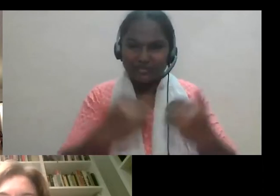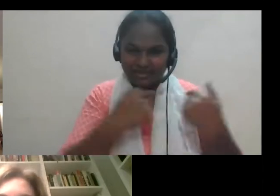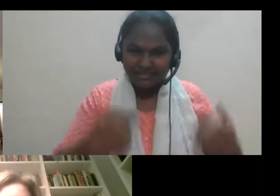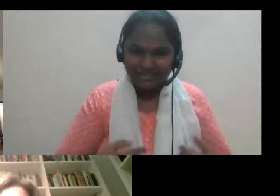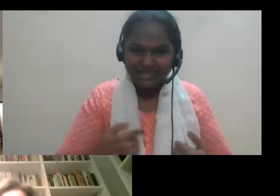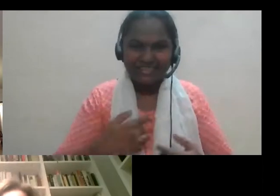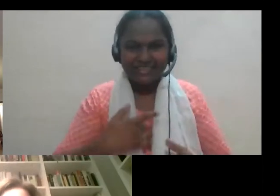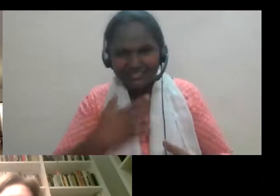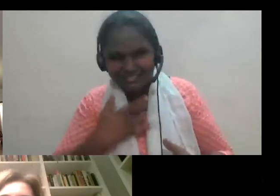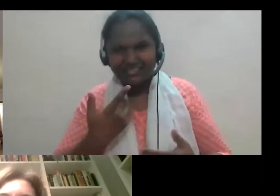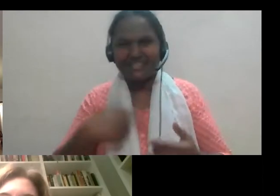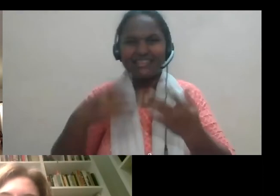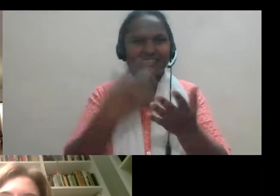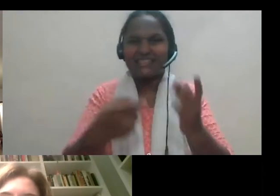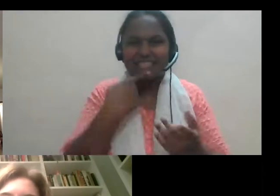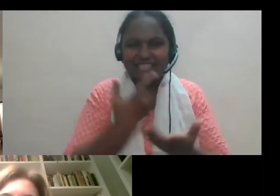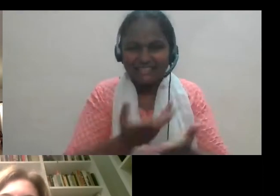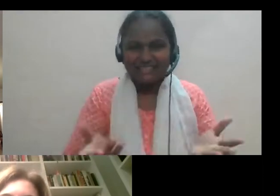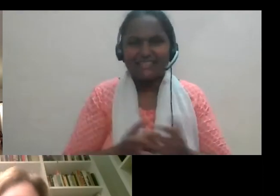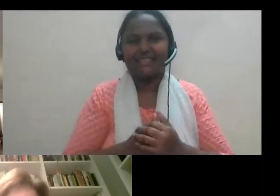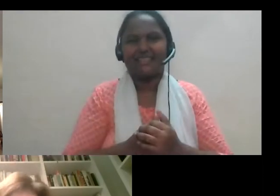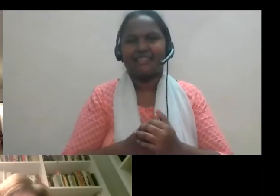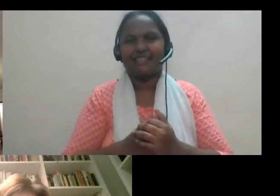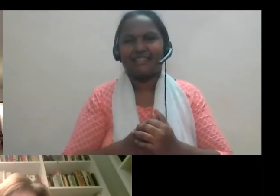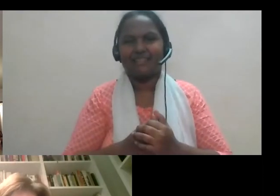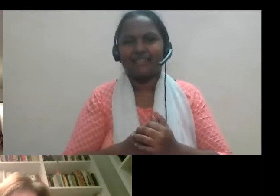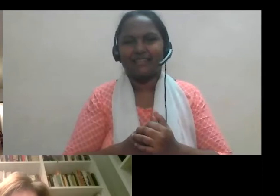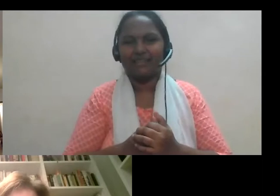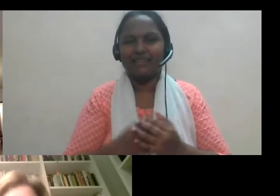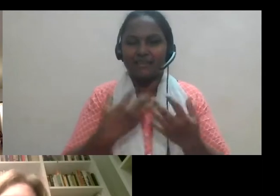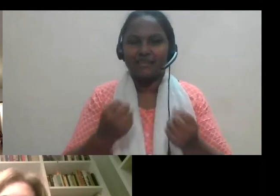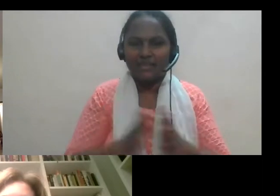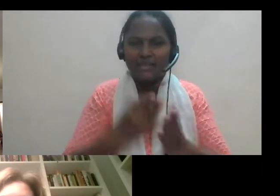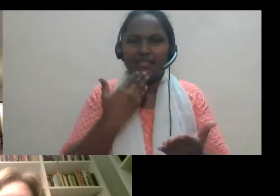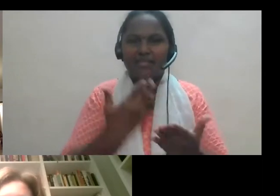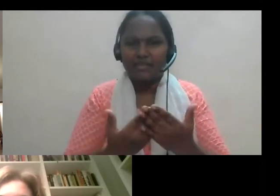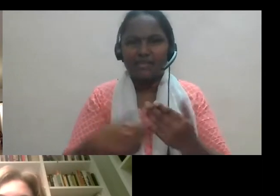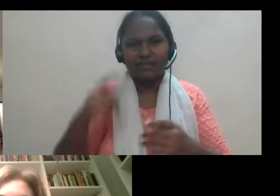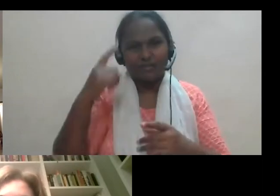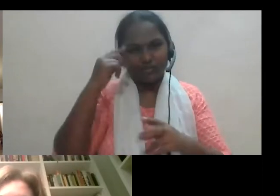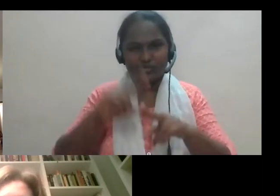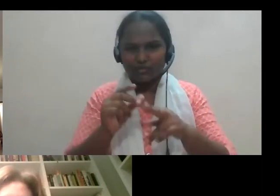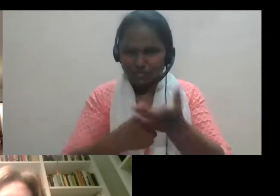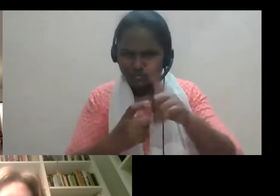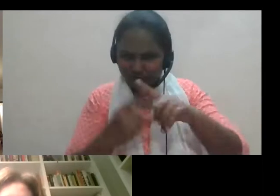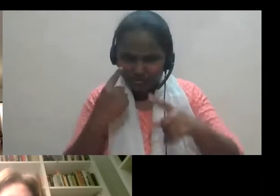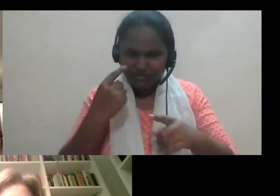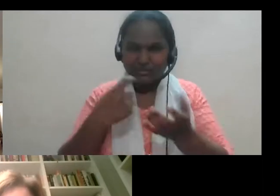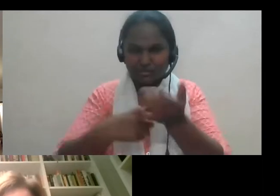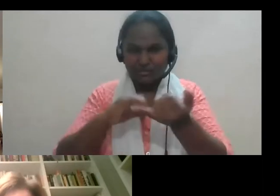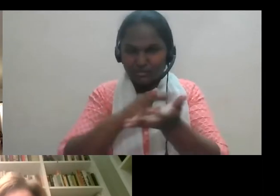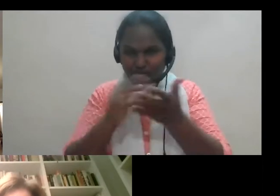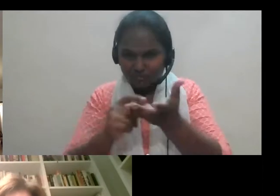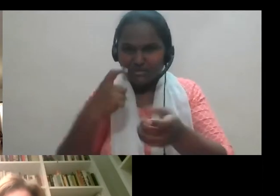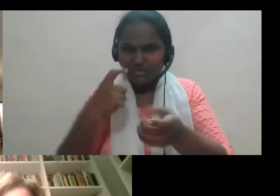heartfeltly, however you say that. And I also want to thank Shruti Rao and all your team. You have